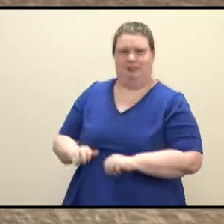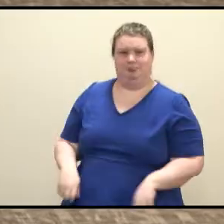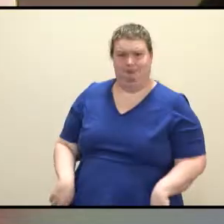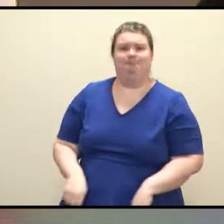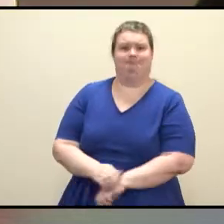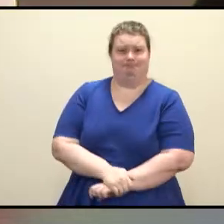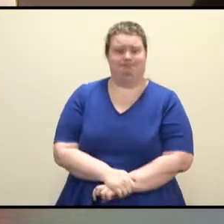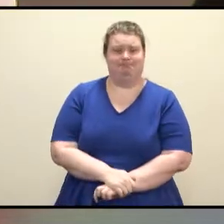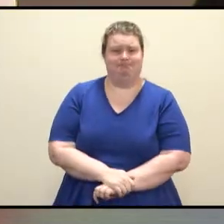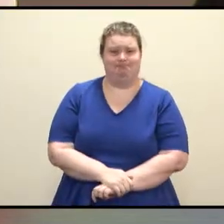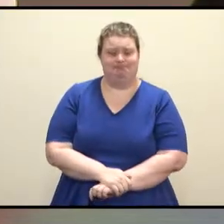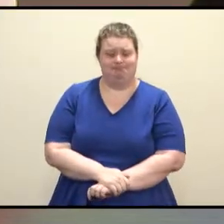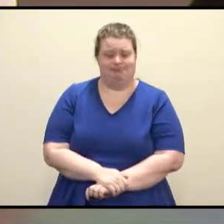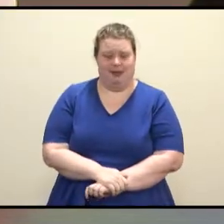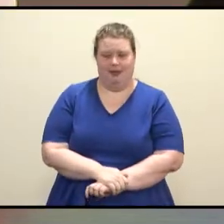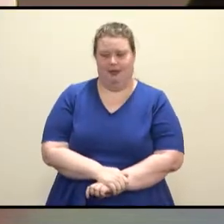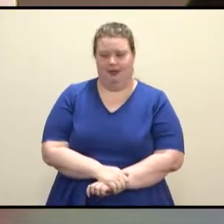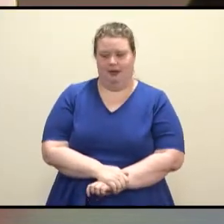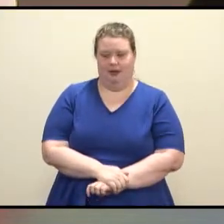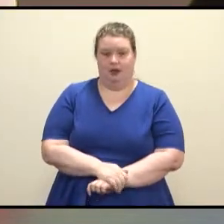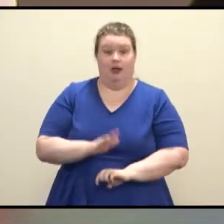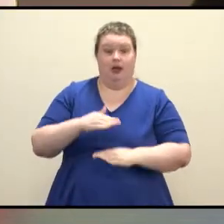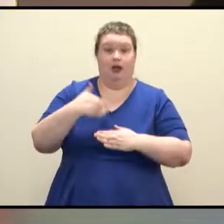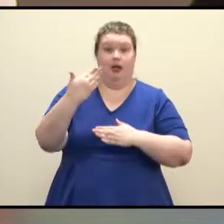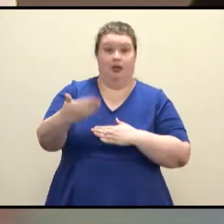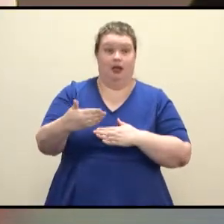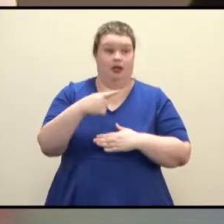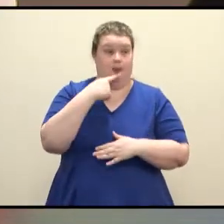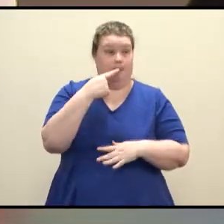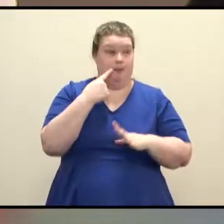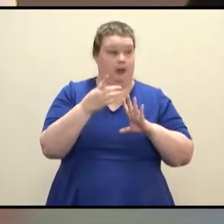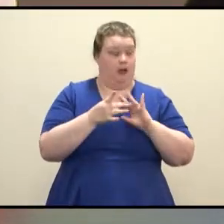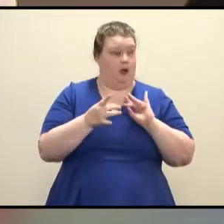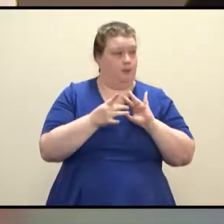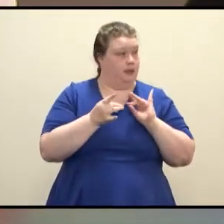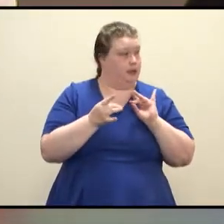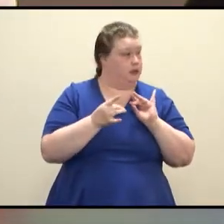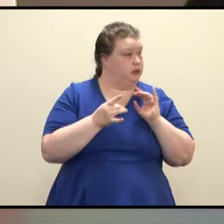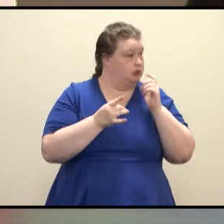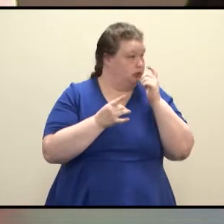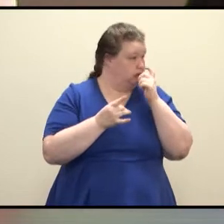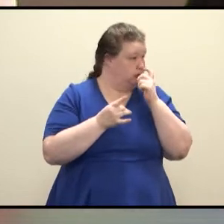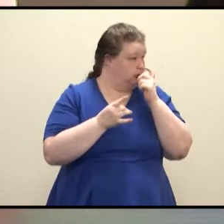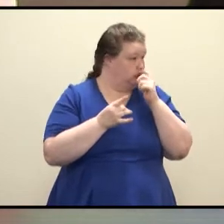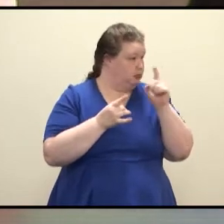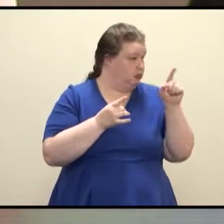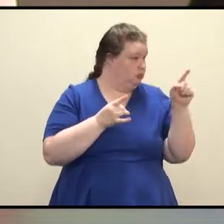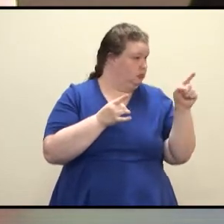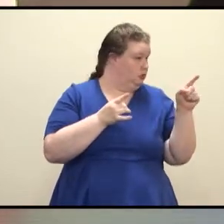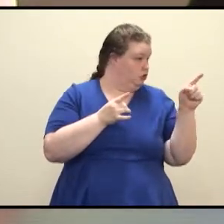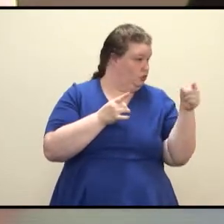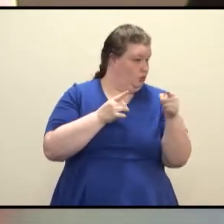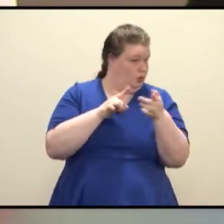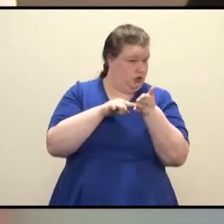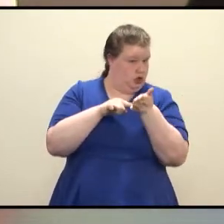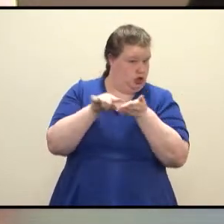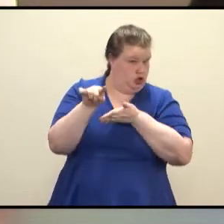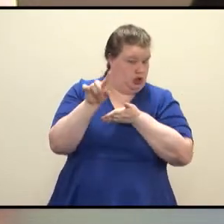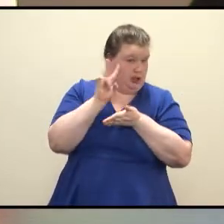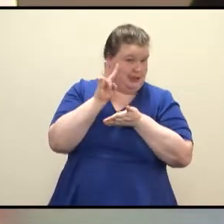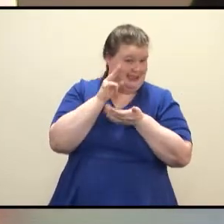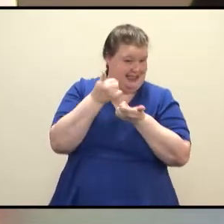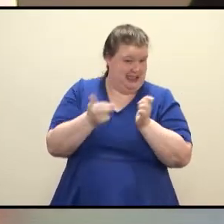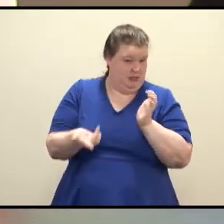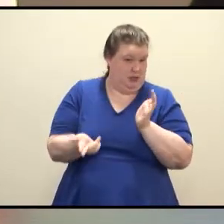The next item on our agenda is public comments. She is going to check right now to see if anyone has signed up